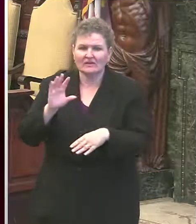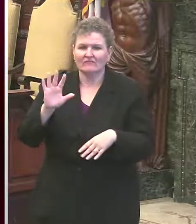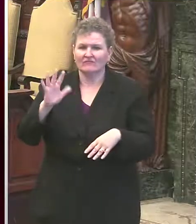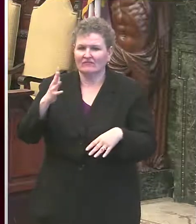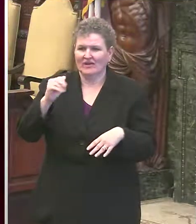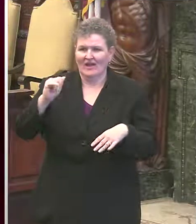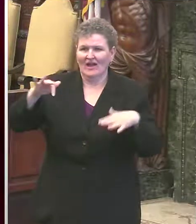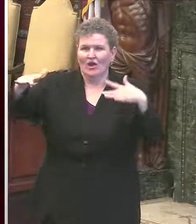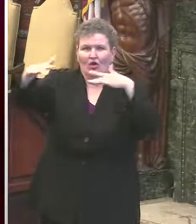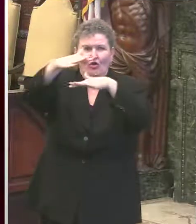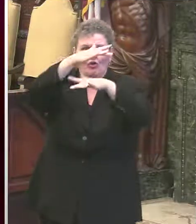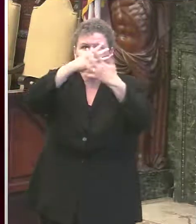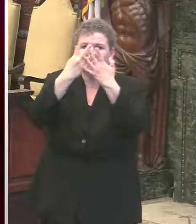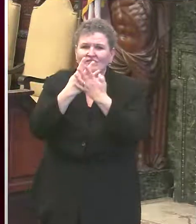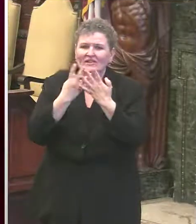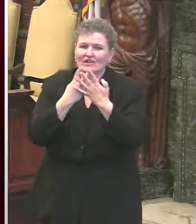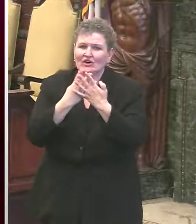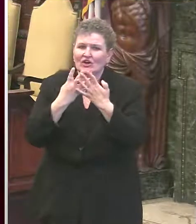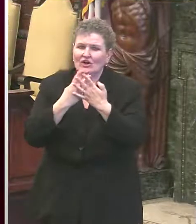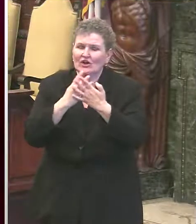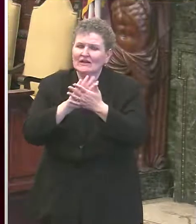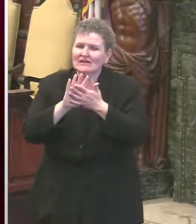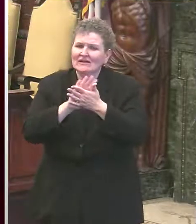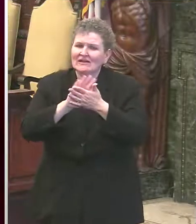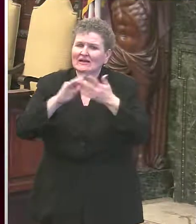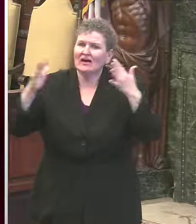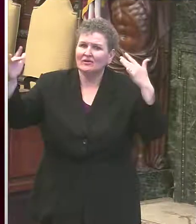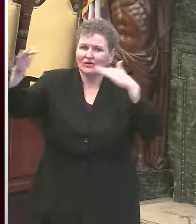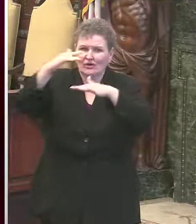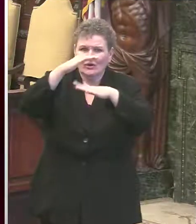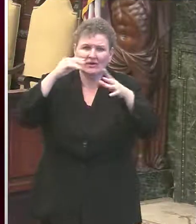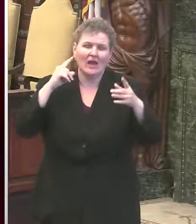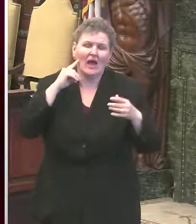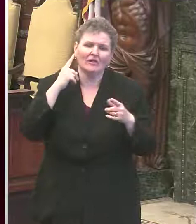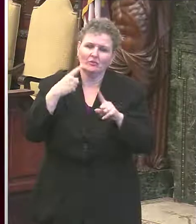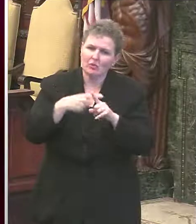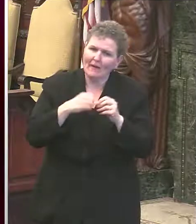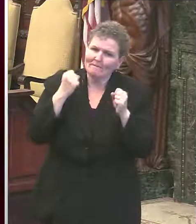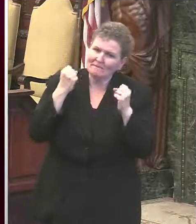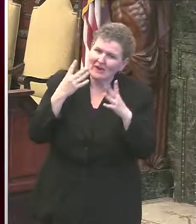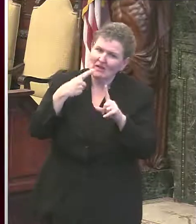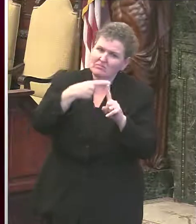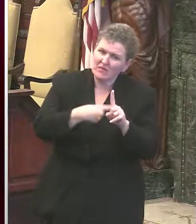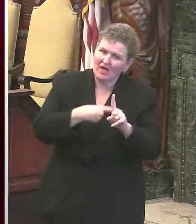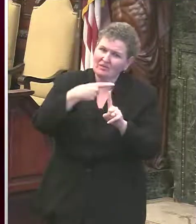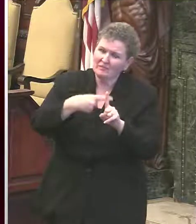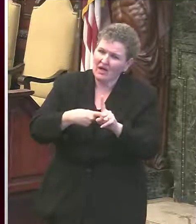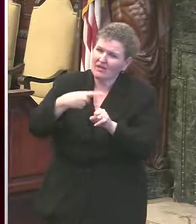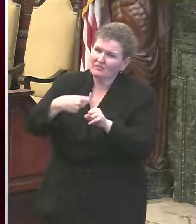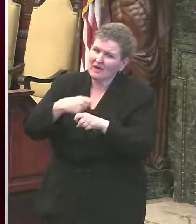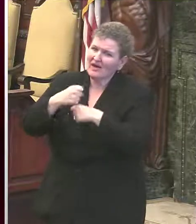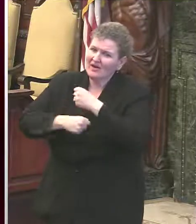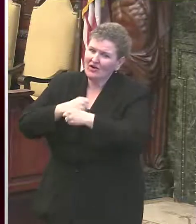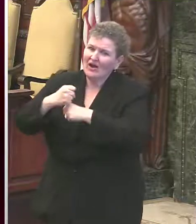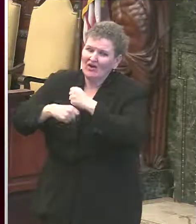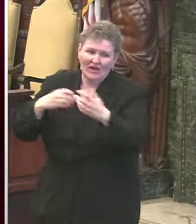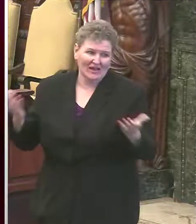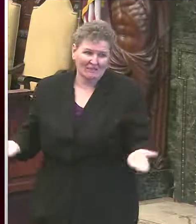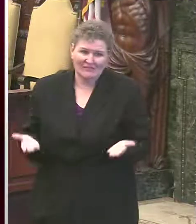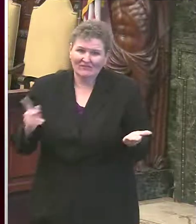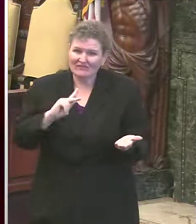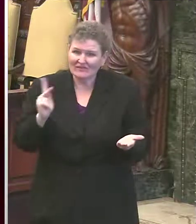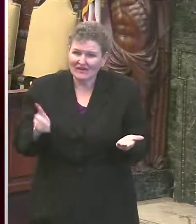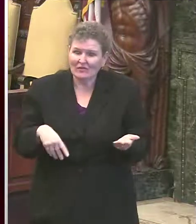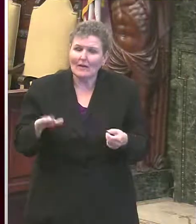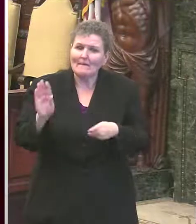anyway. This virus is going to be with us for months, if not years. And so we all have an interest in restaurants having better ventilation. So we